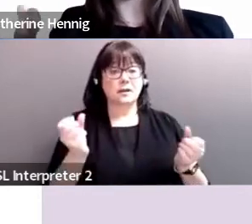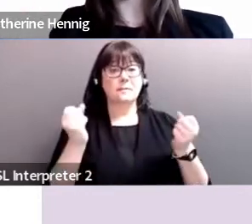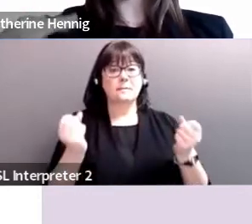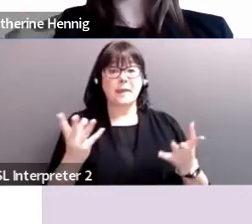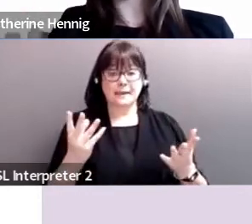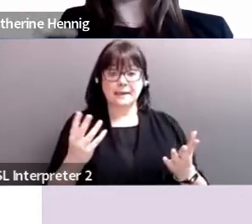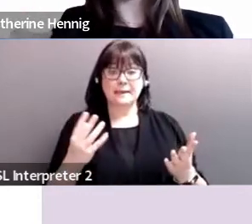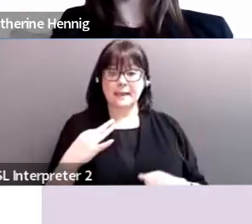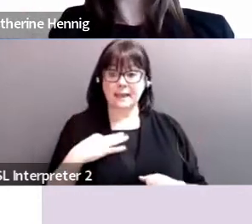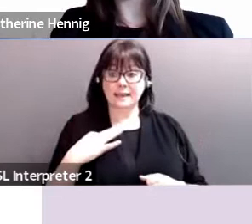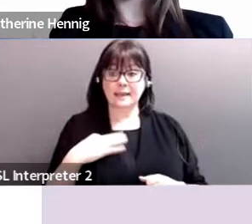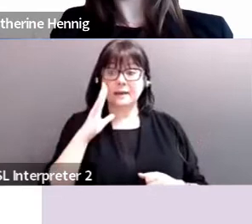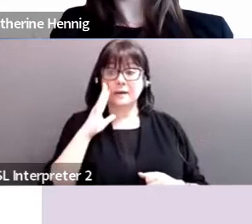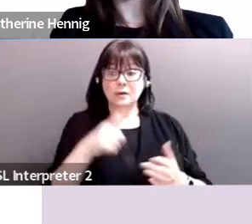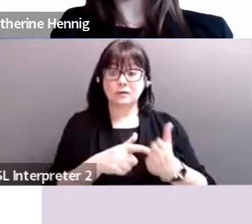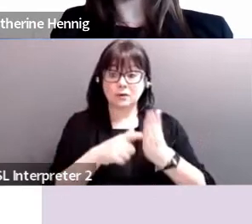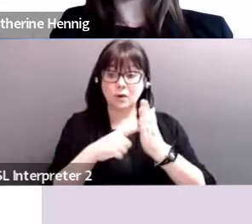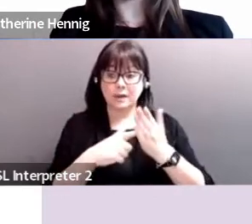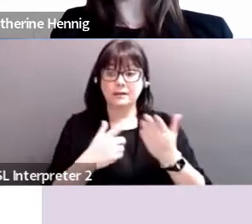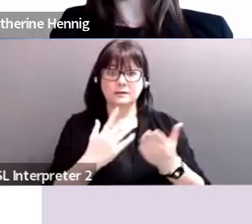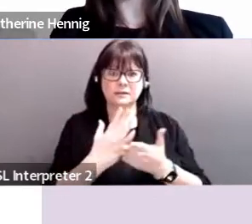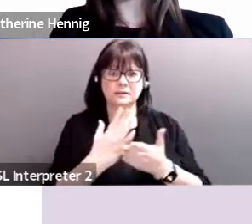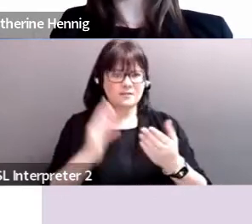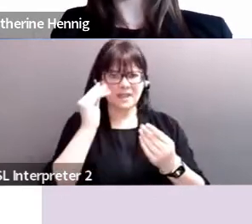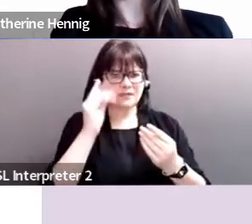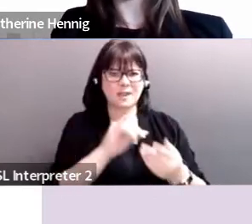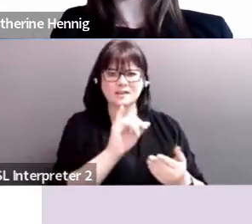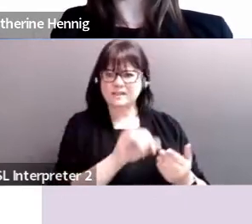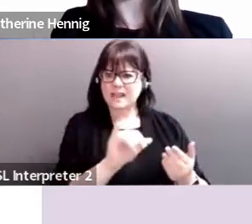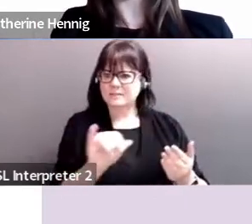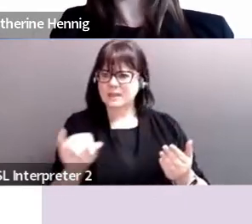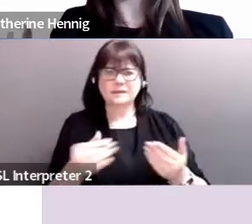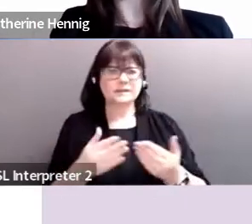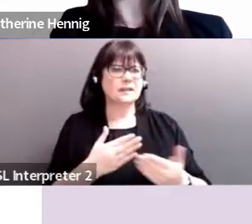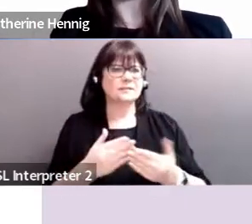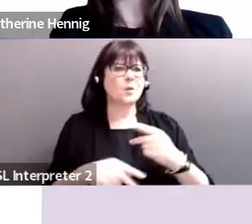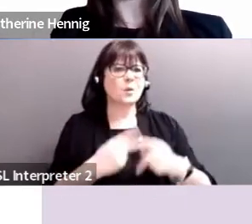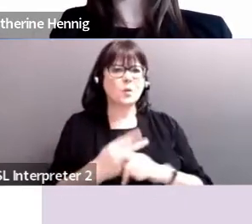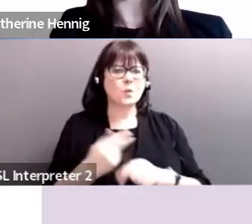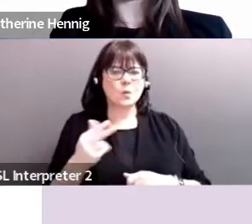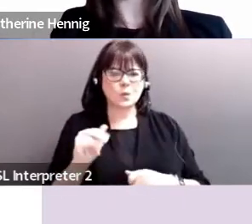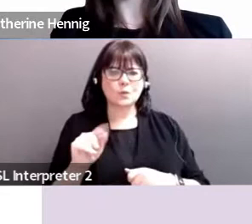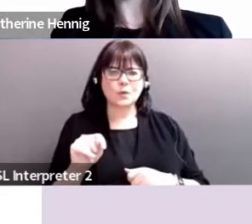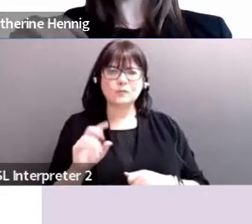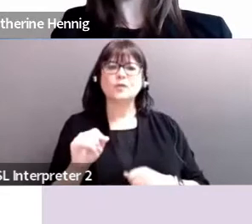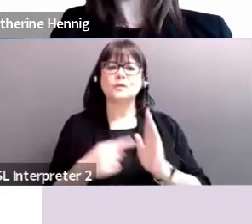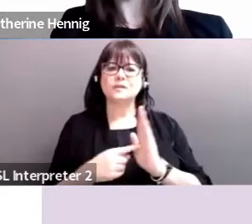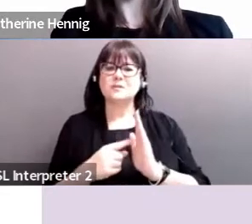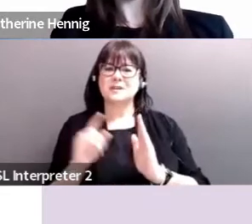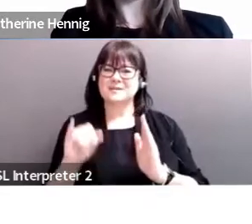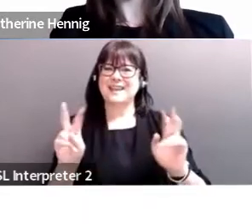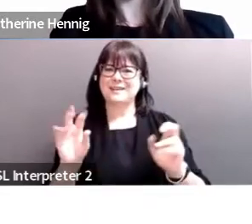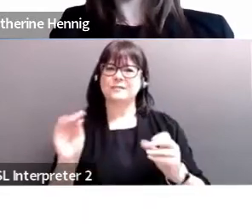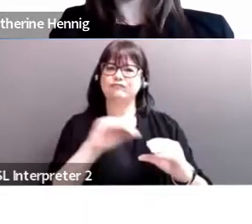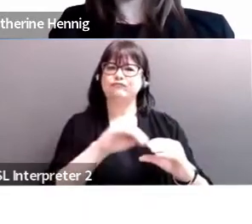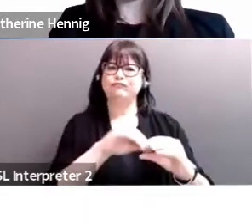minimum information that's the same. So gather this all in one place so that you can access it very easily when you're applying for multiple grants.